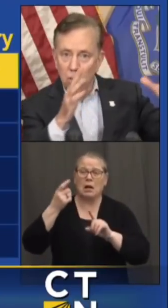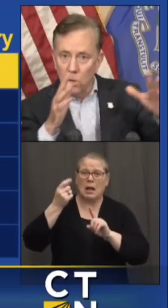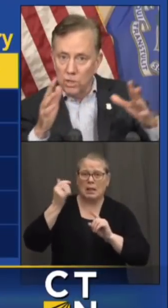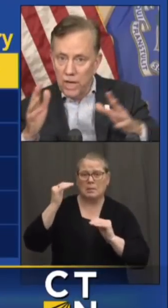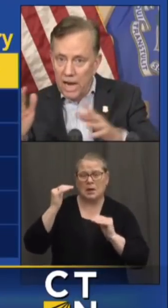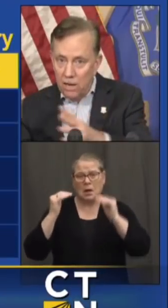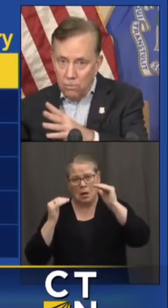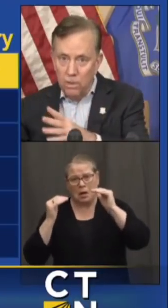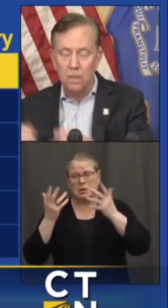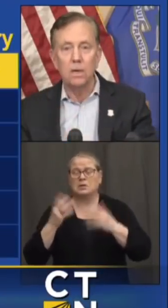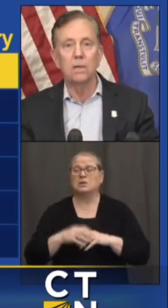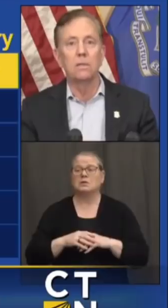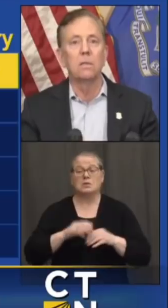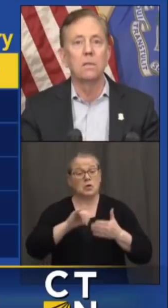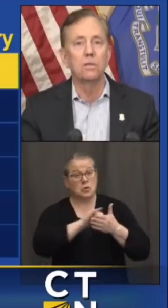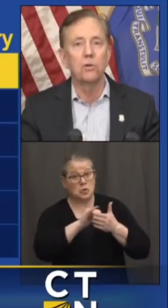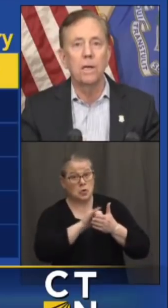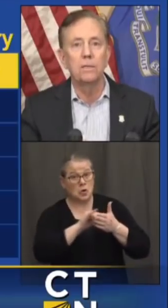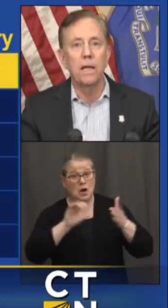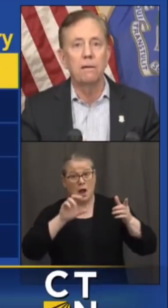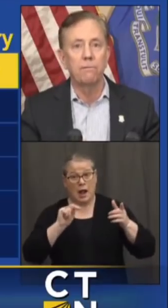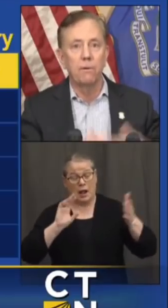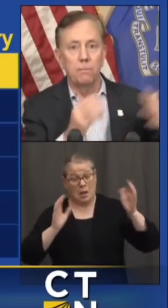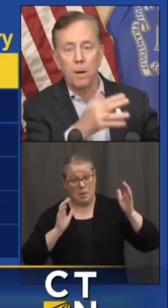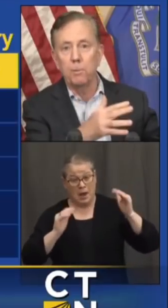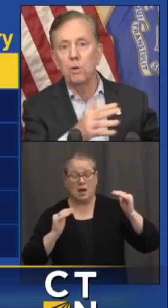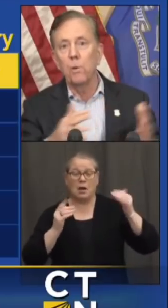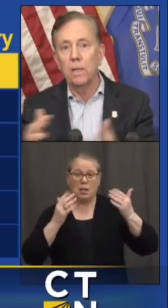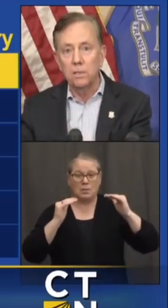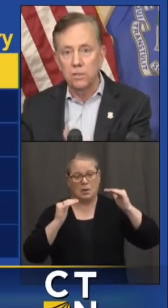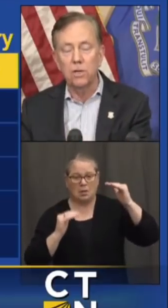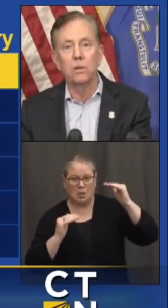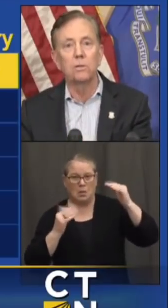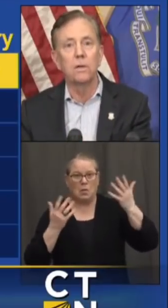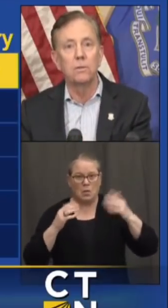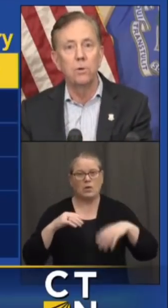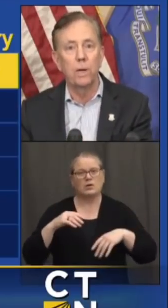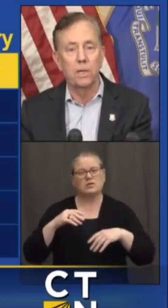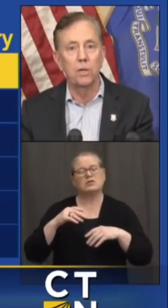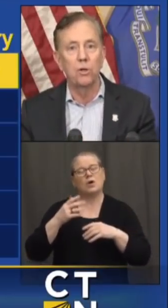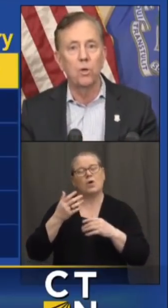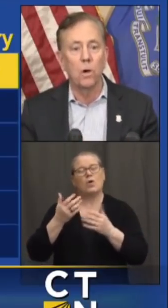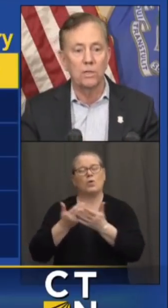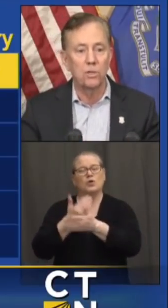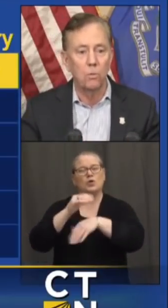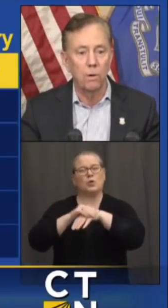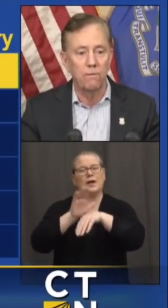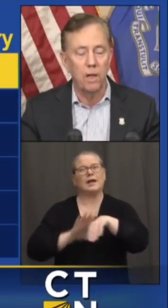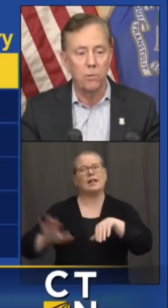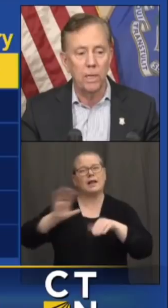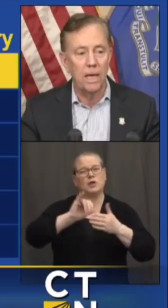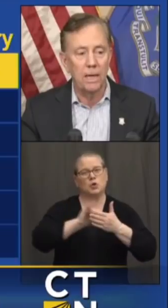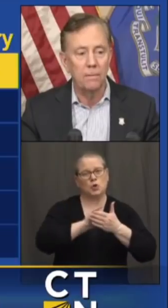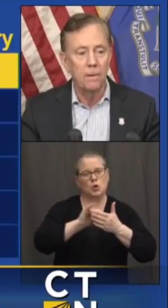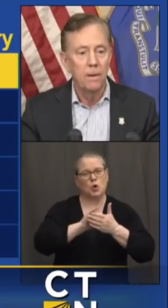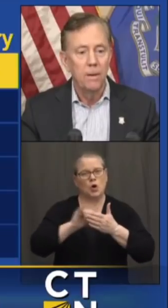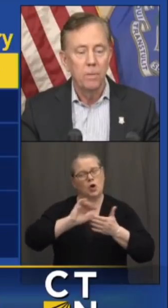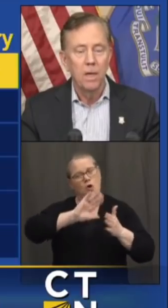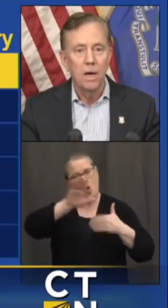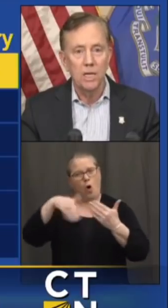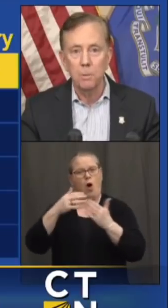trend has gone down. The trend that from upper New England to southern New England and New York. So we're following